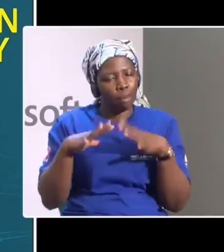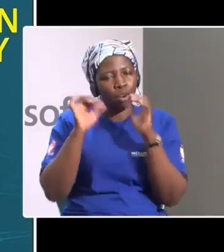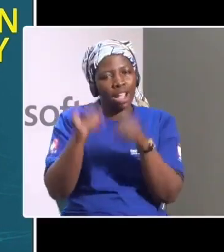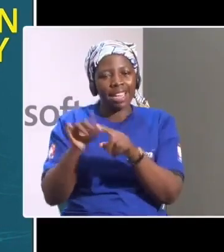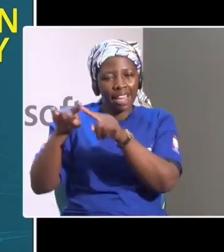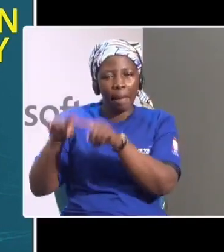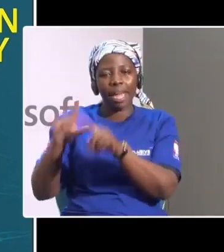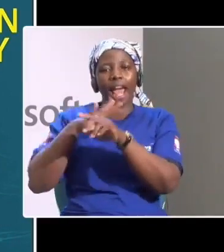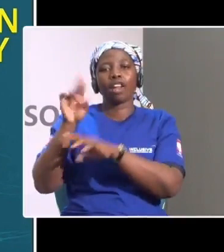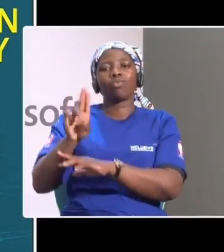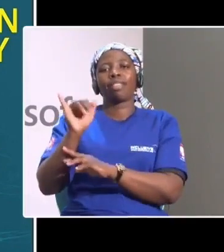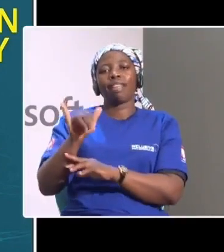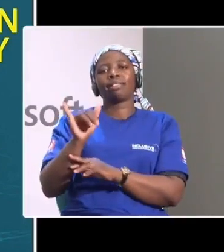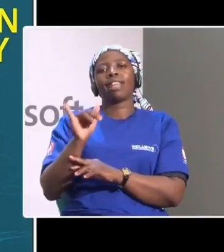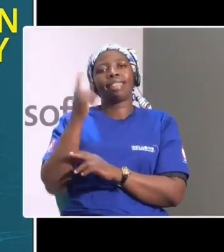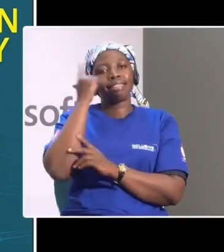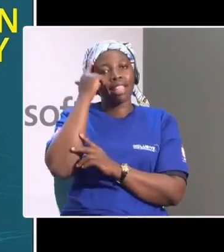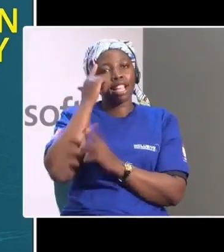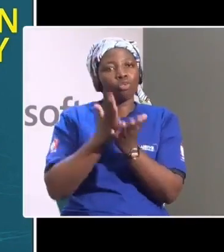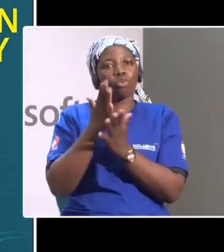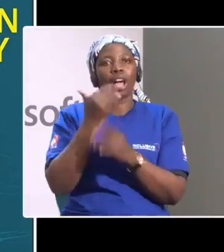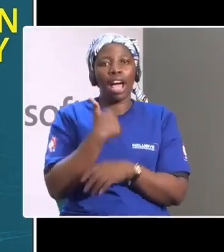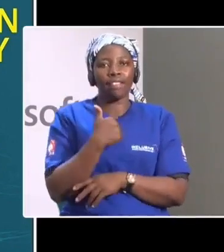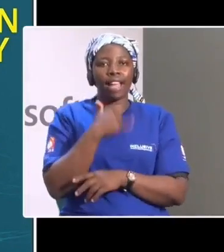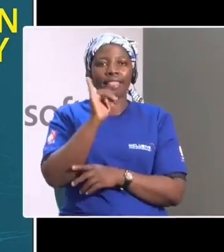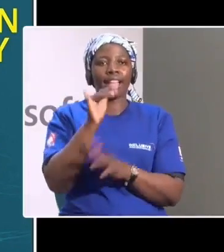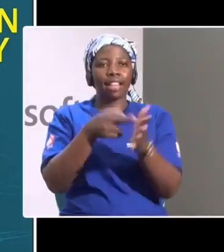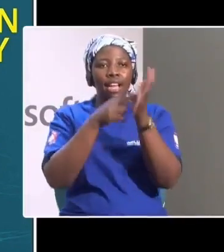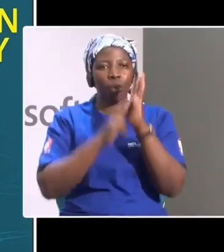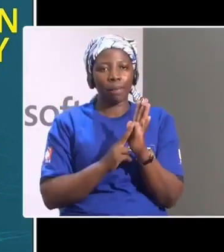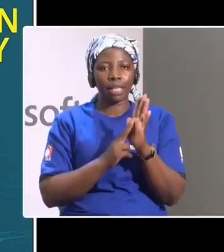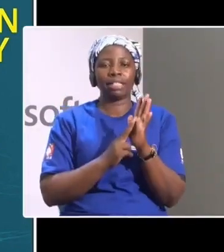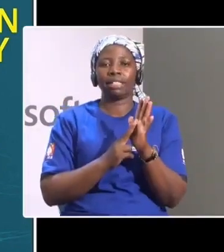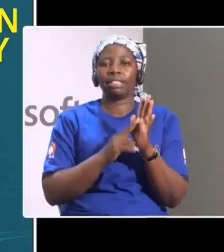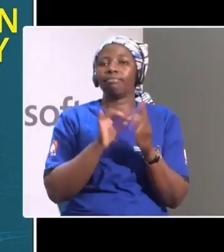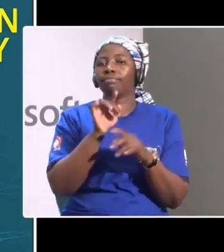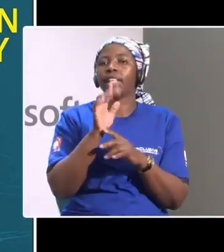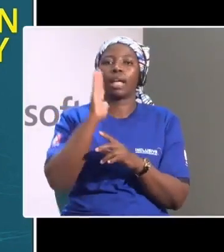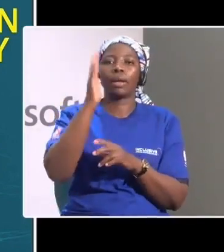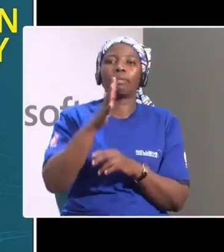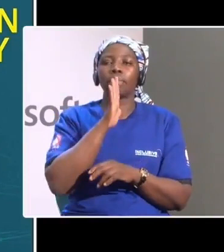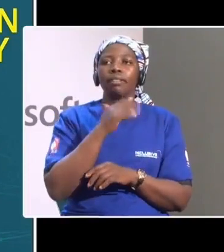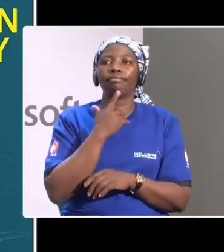I think that by having coherent requirements, this would be